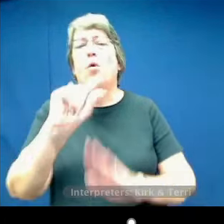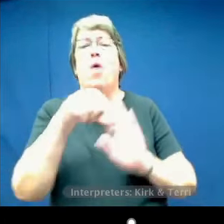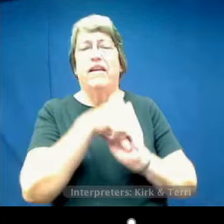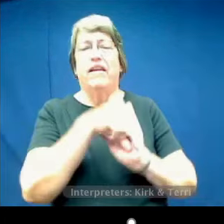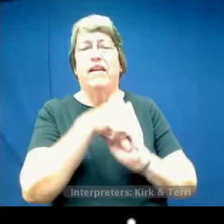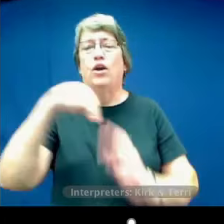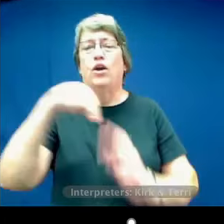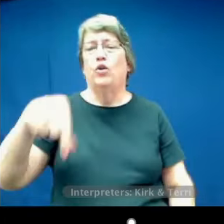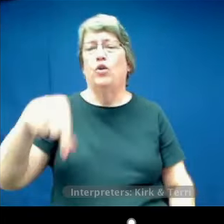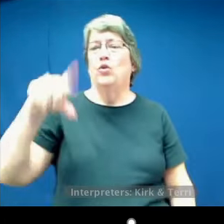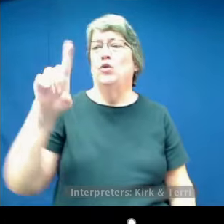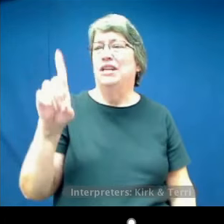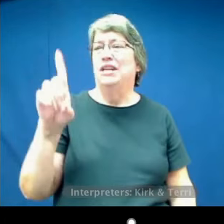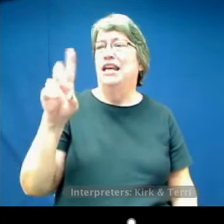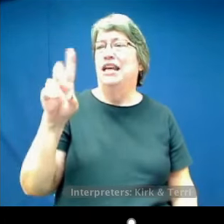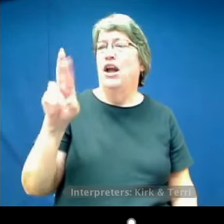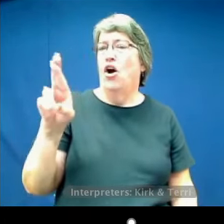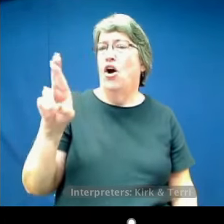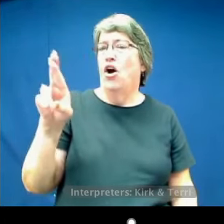relations order.